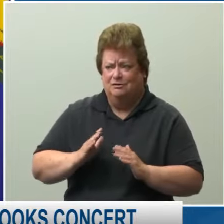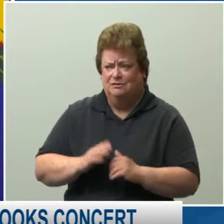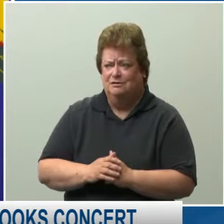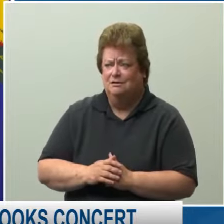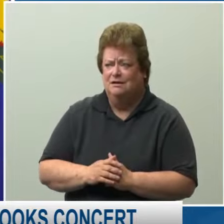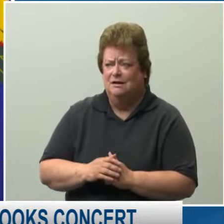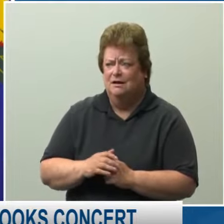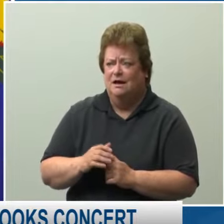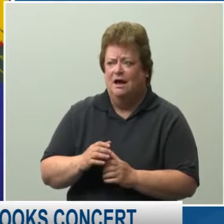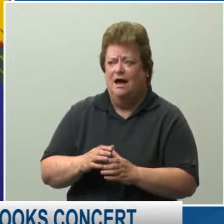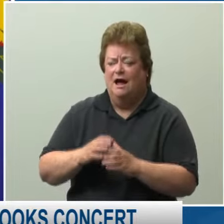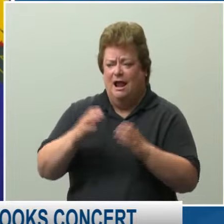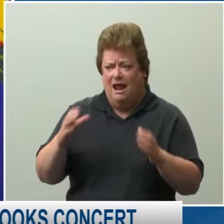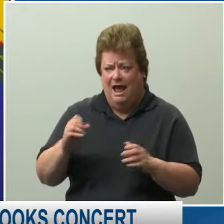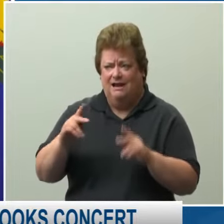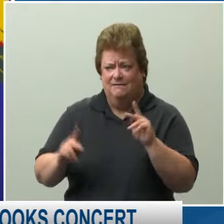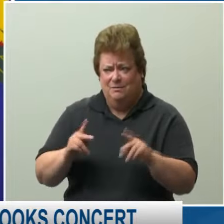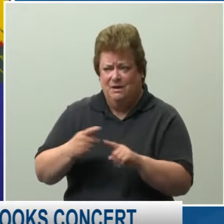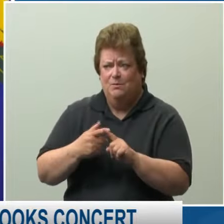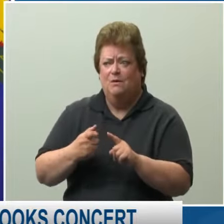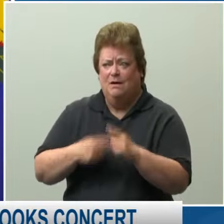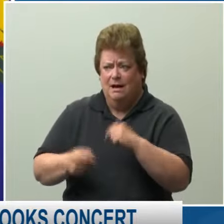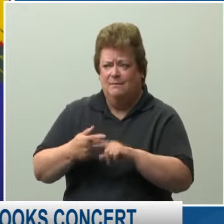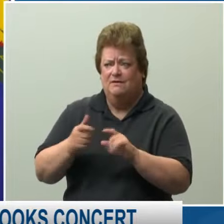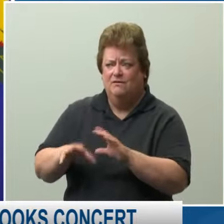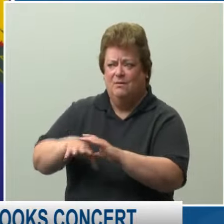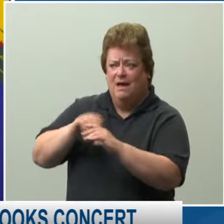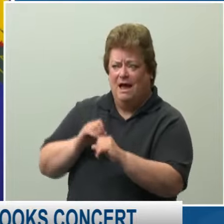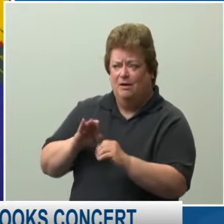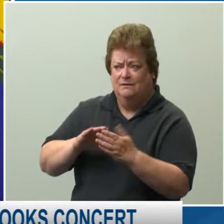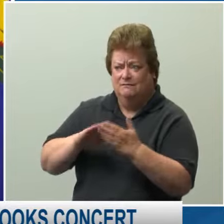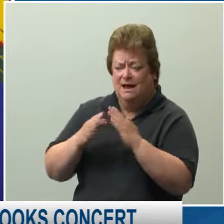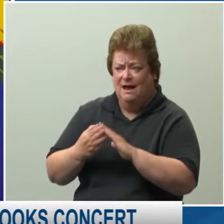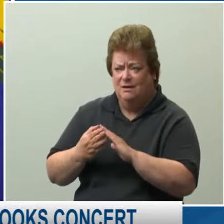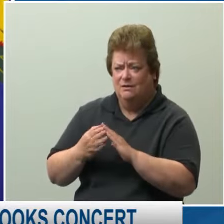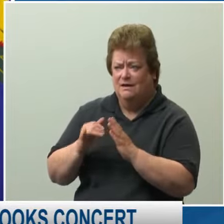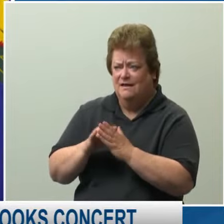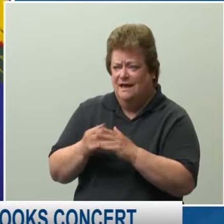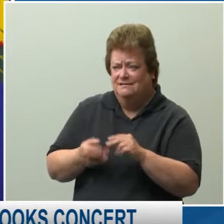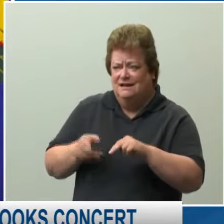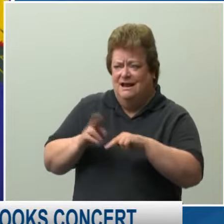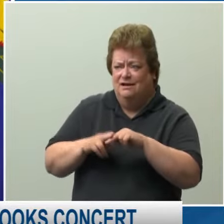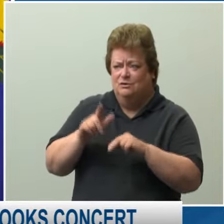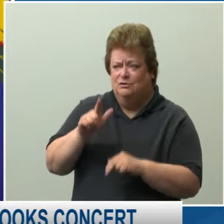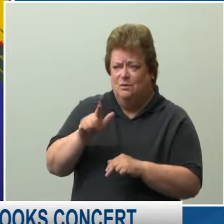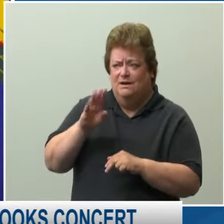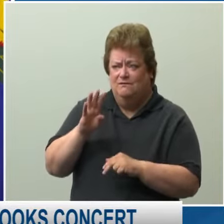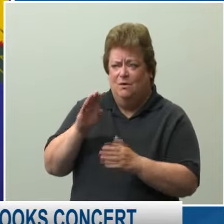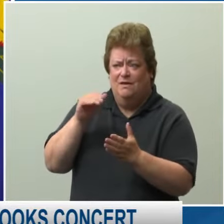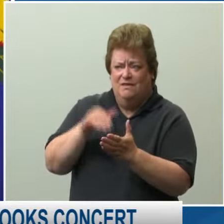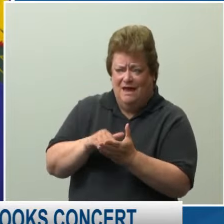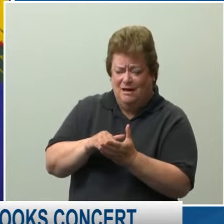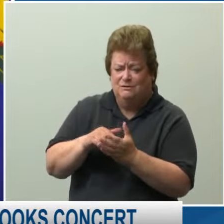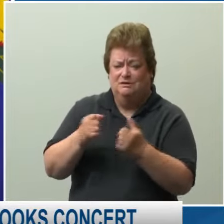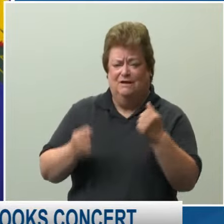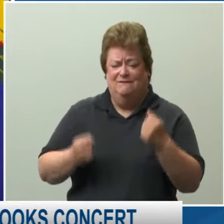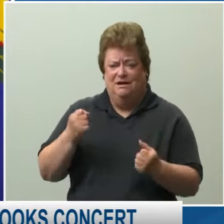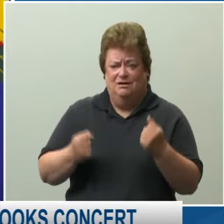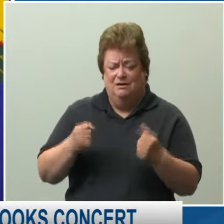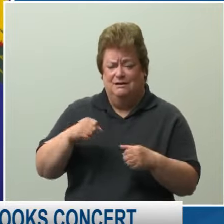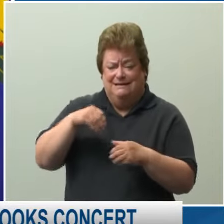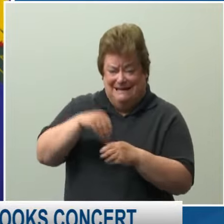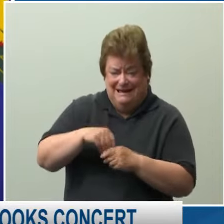of attendees coming from out of town. That's an extra 24,000 vehicles in our